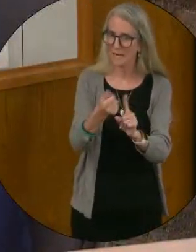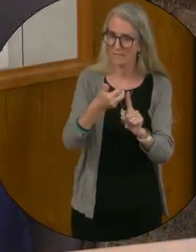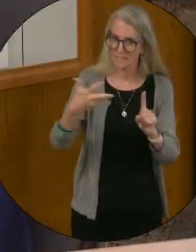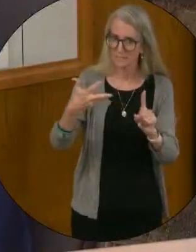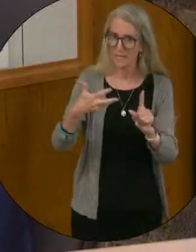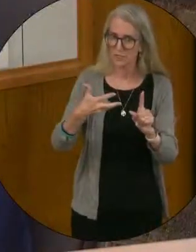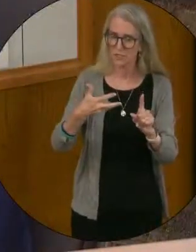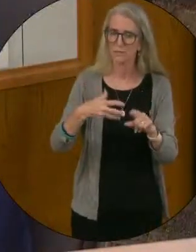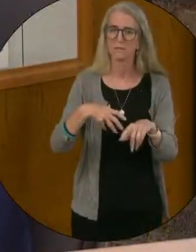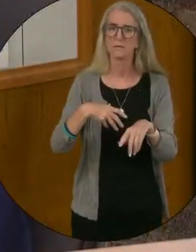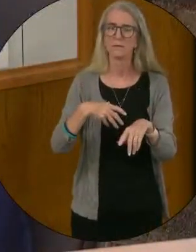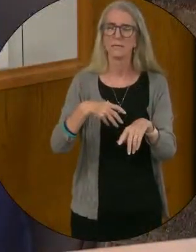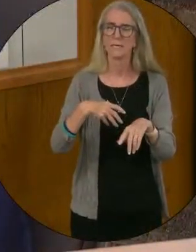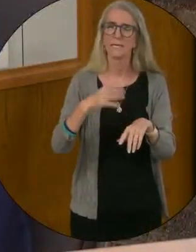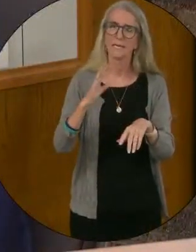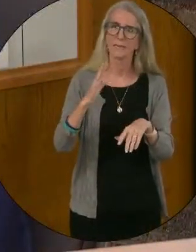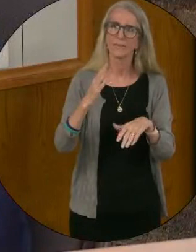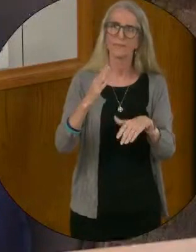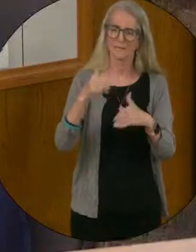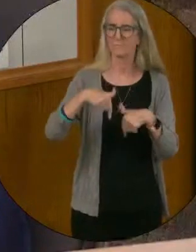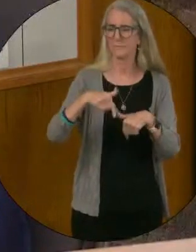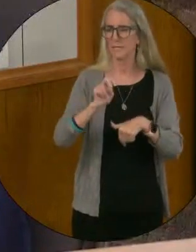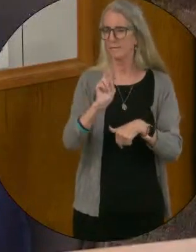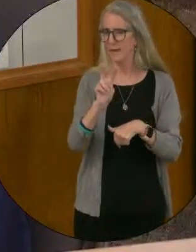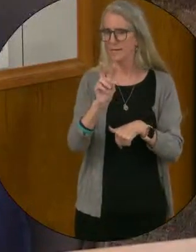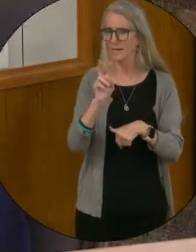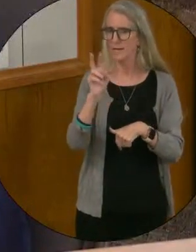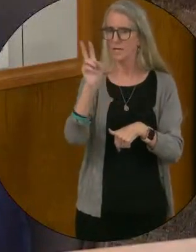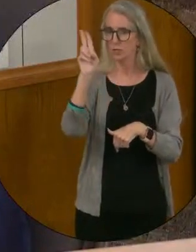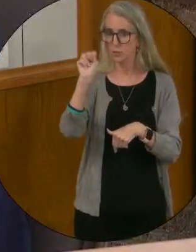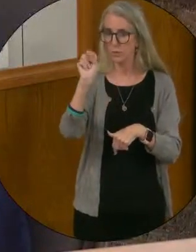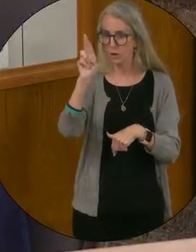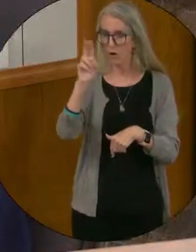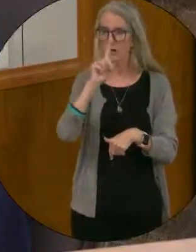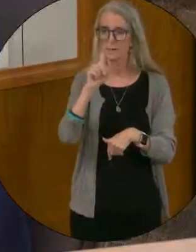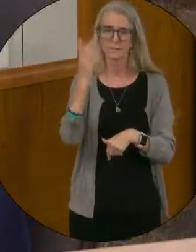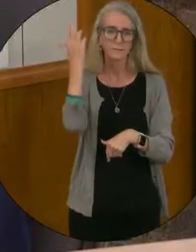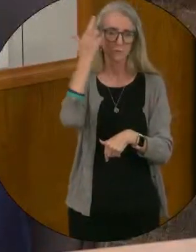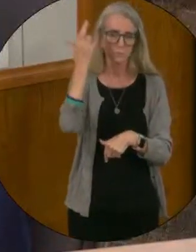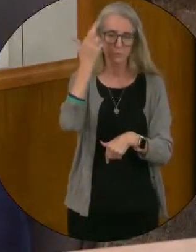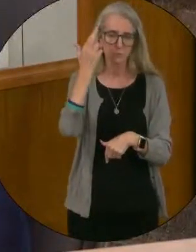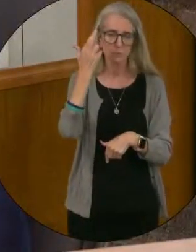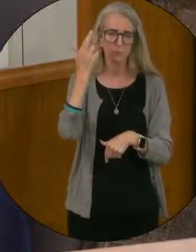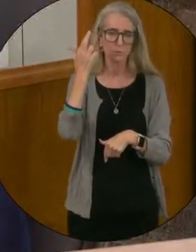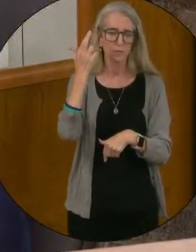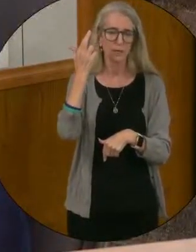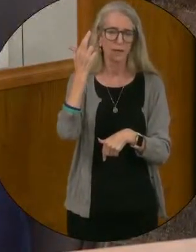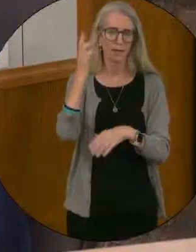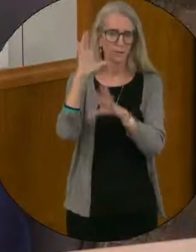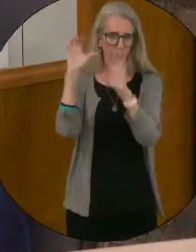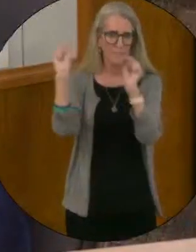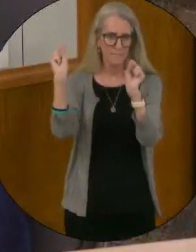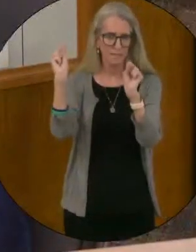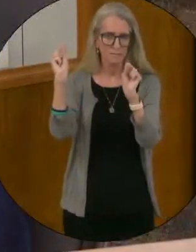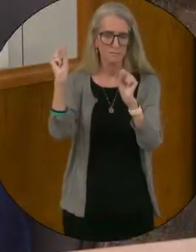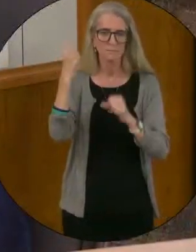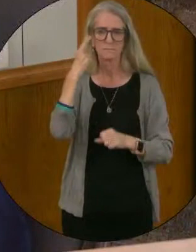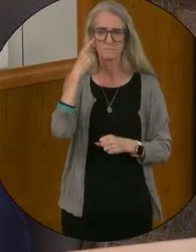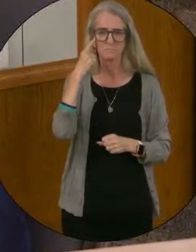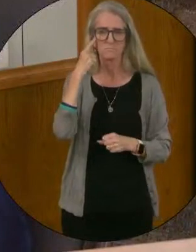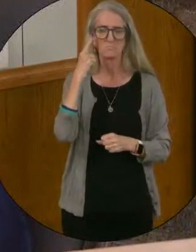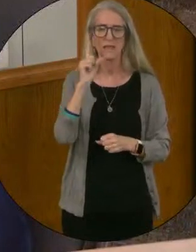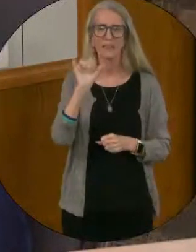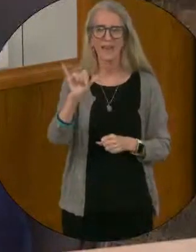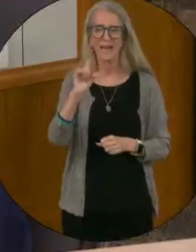expansion in Nevada in UNR has been due to the president, and I think that has been something